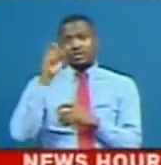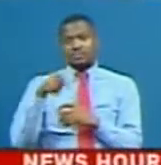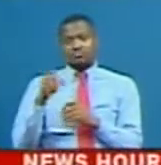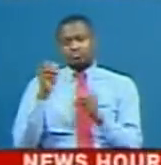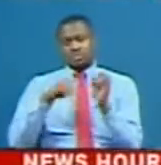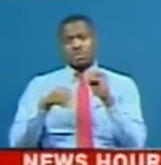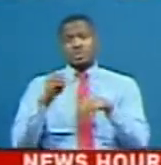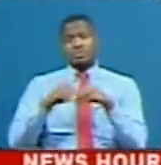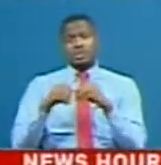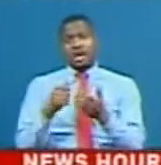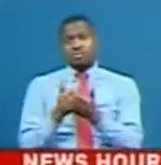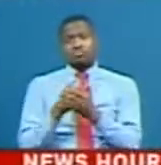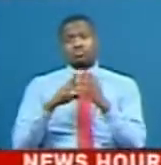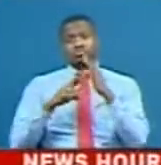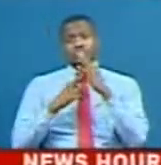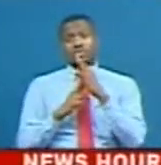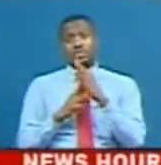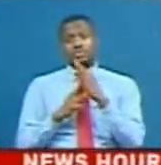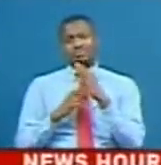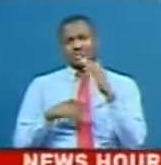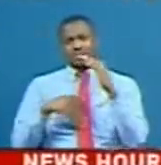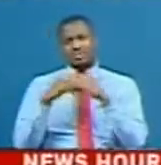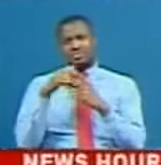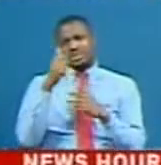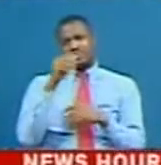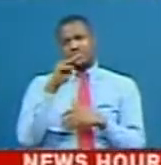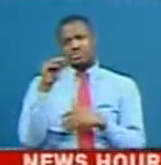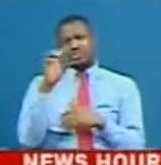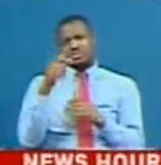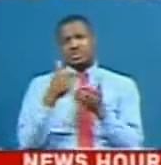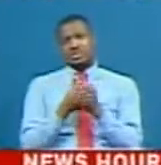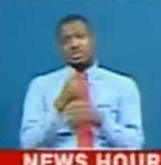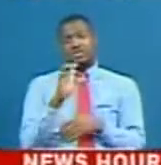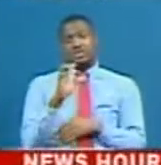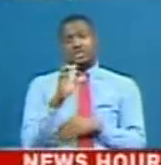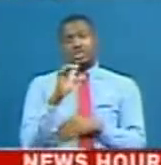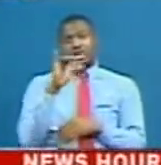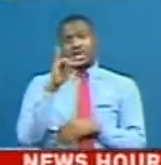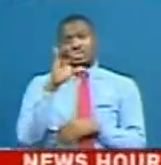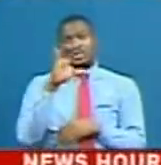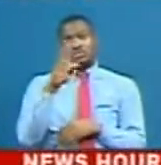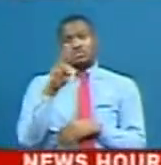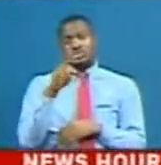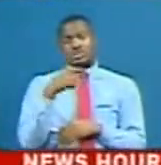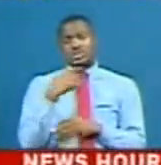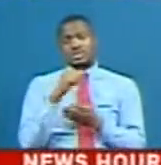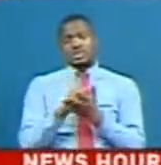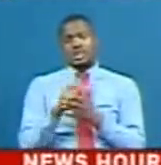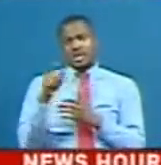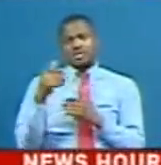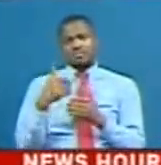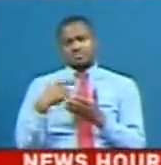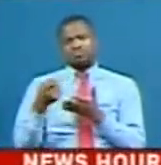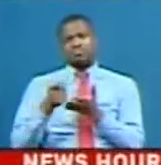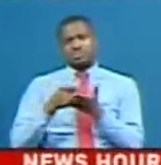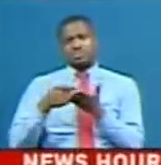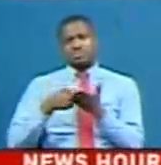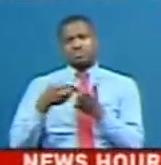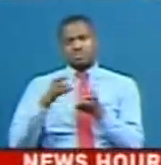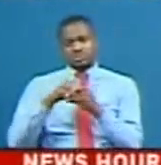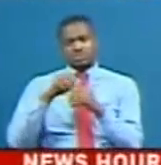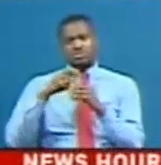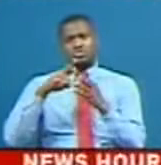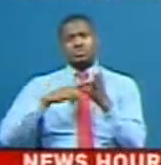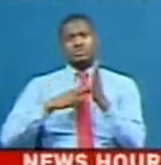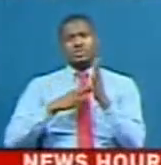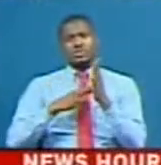had contributed to the renovation, estimated at 10 million Ghana cedis. The ICU said it has been sidelined in the